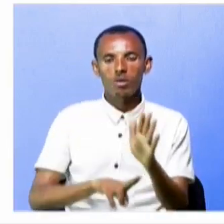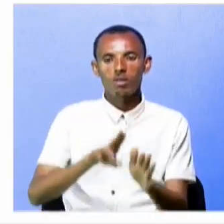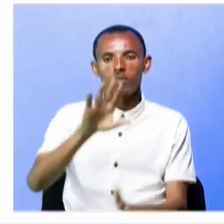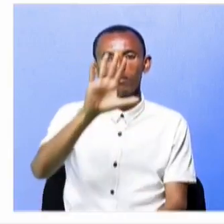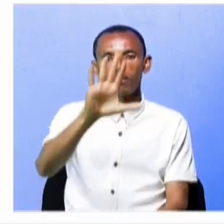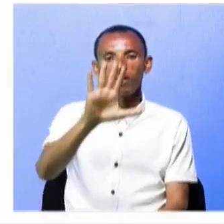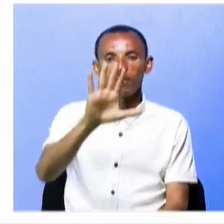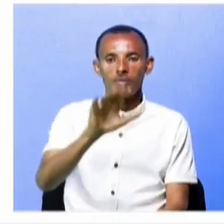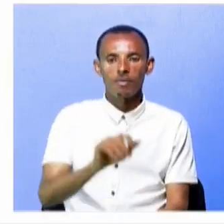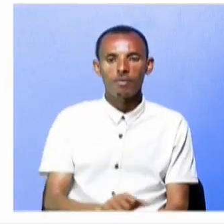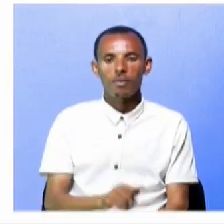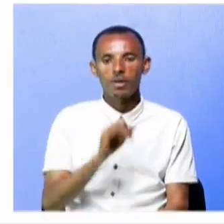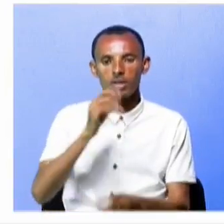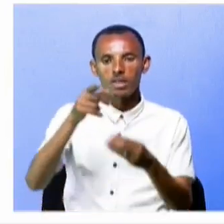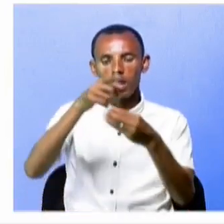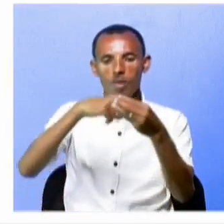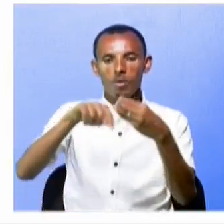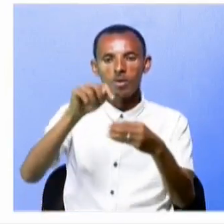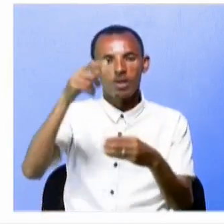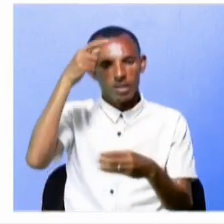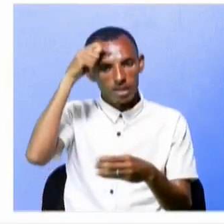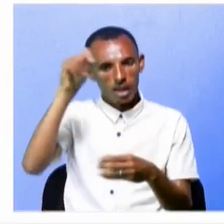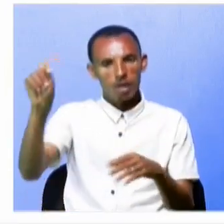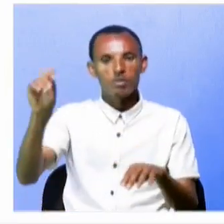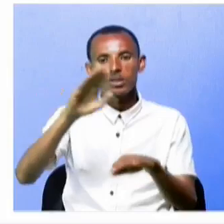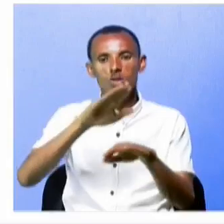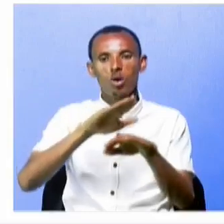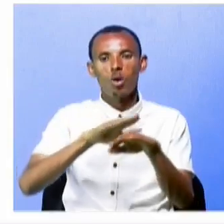is about theorems on